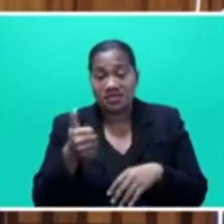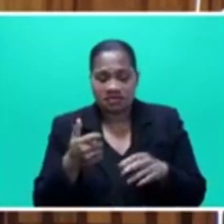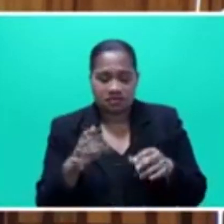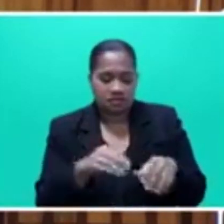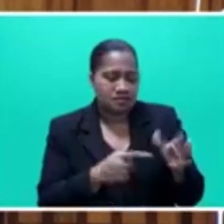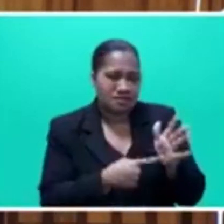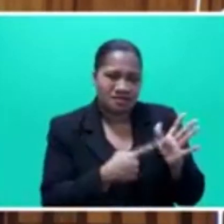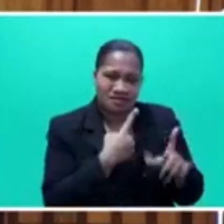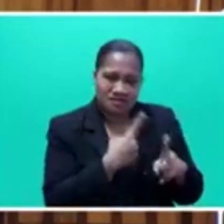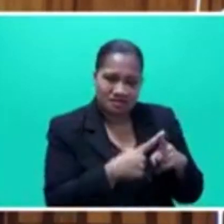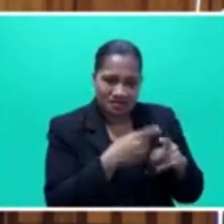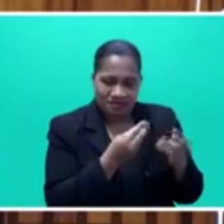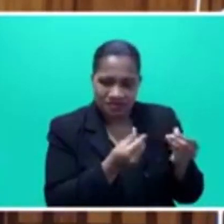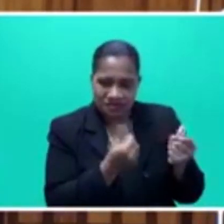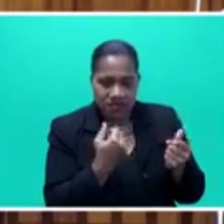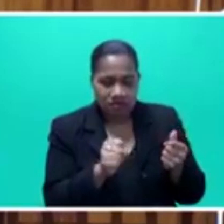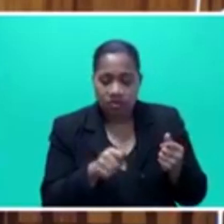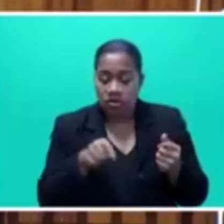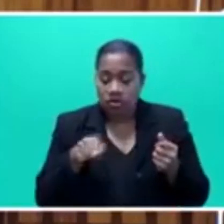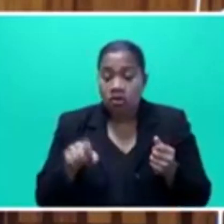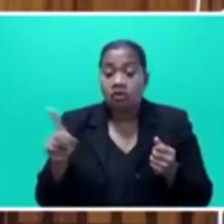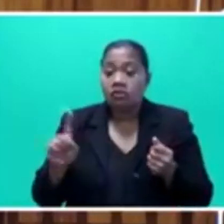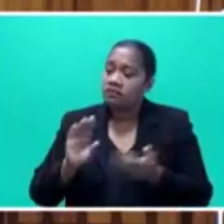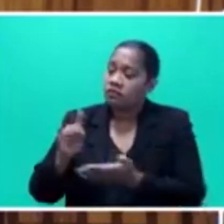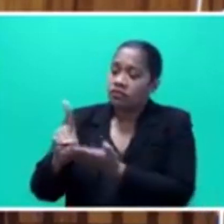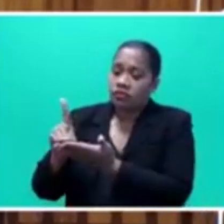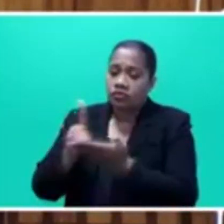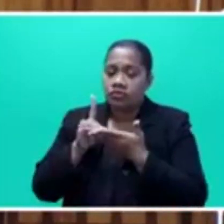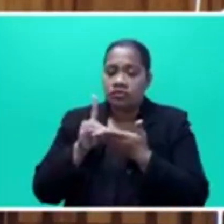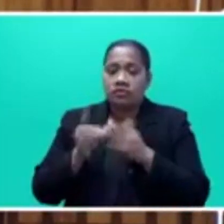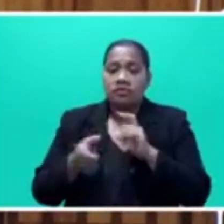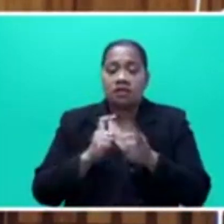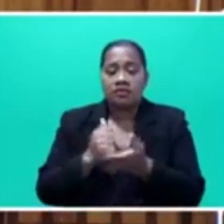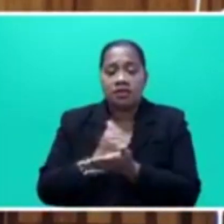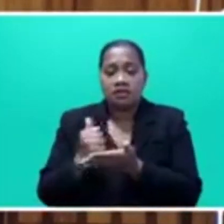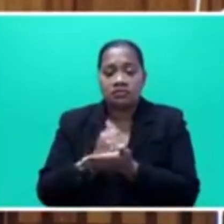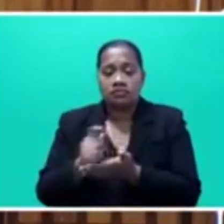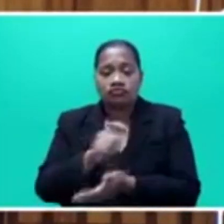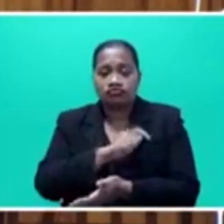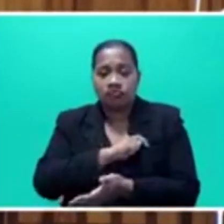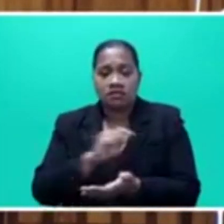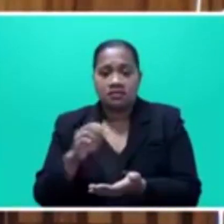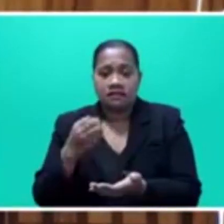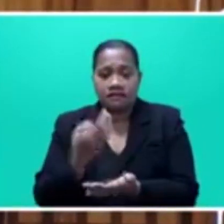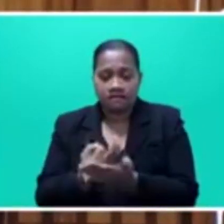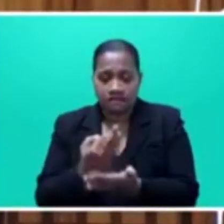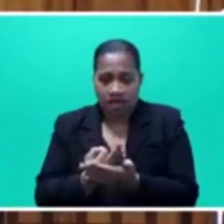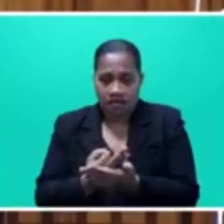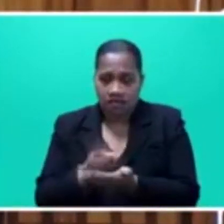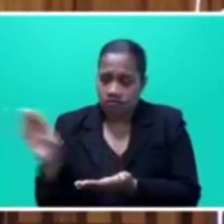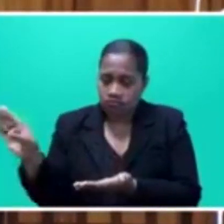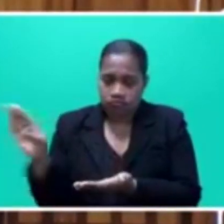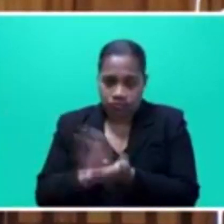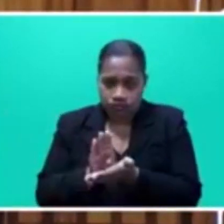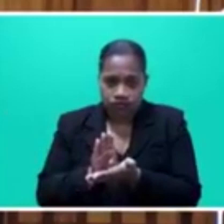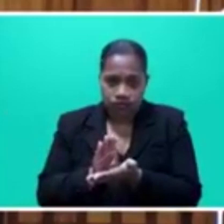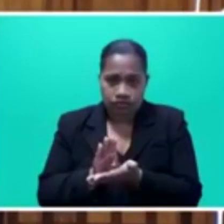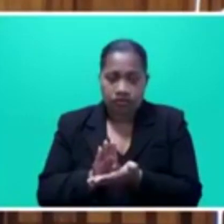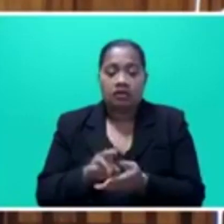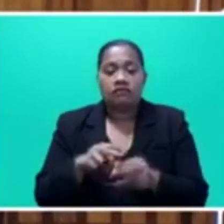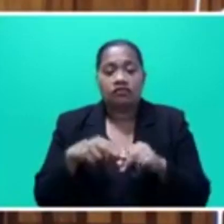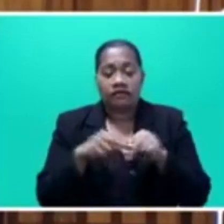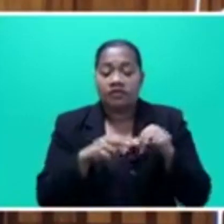COP26, expenditure was paid by the donors to the Climate Action Trust Fund. These donor funds were specifically given for Fiji's